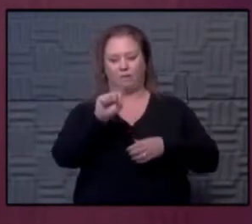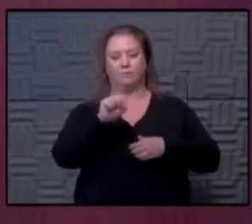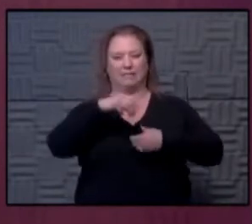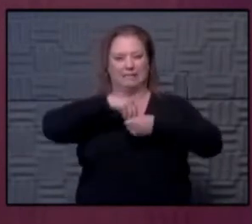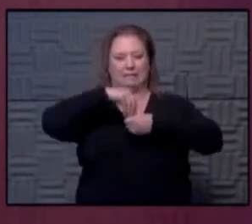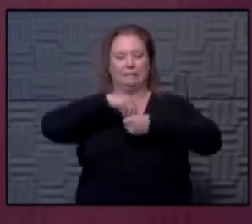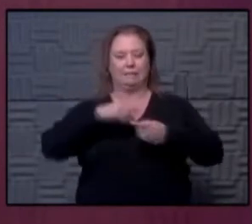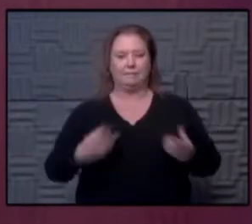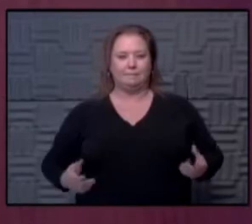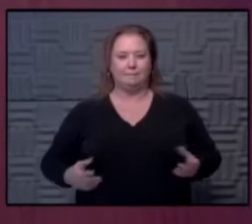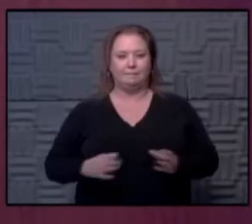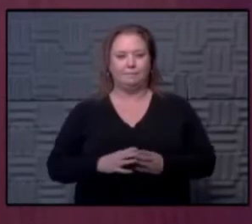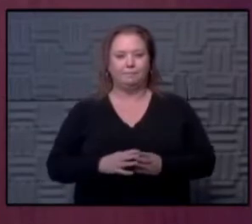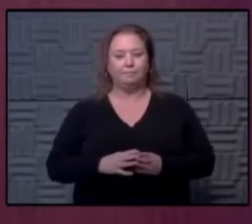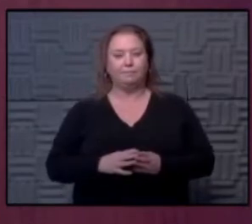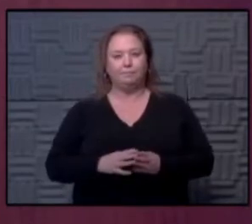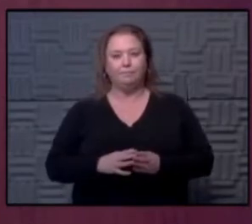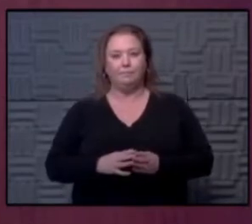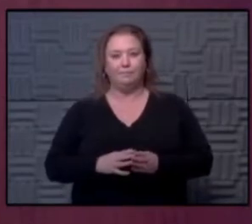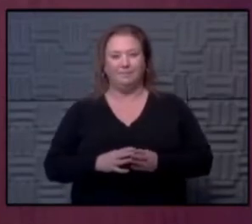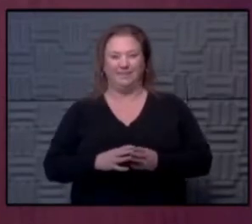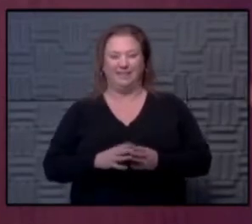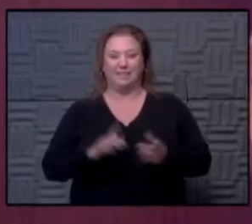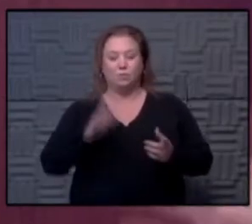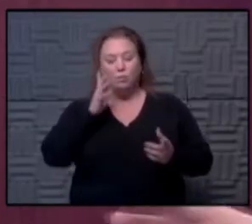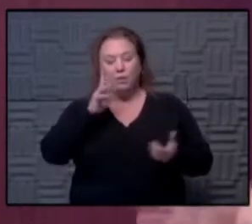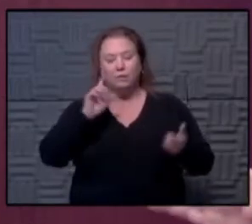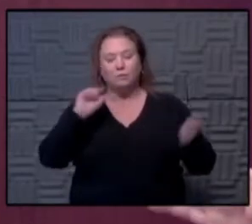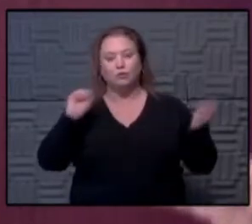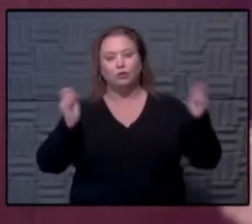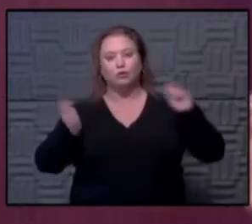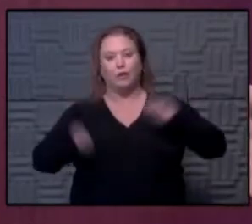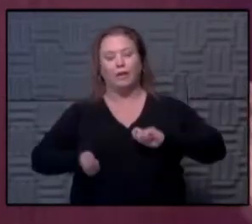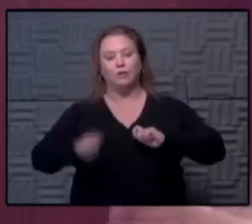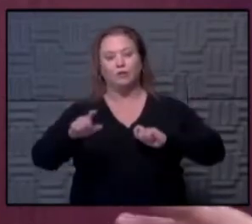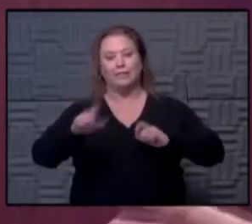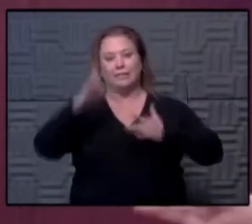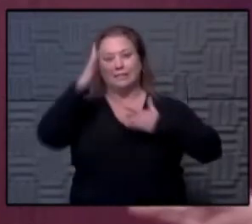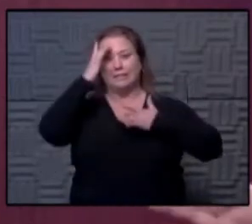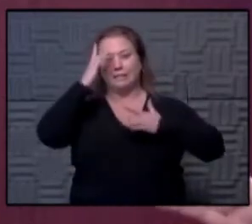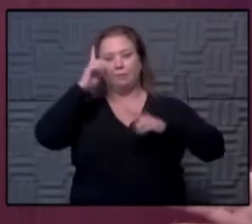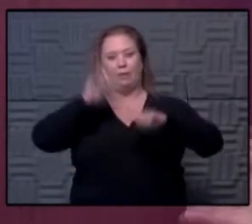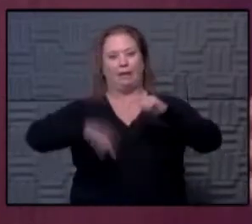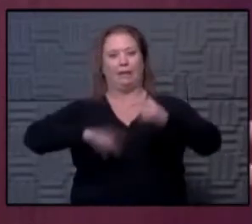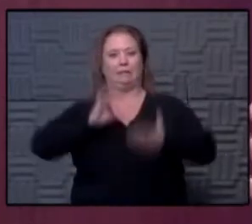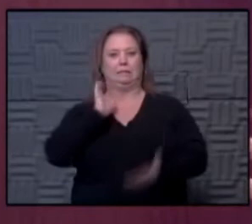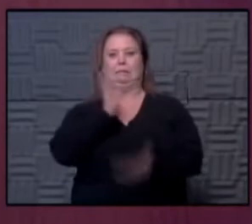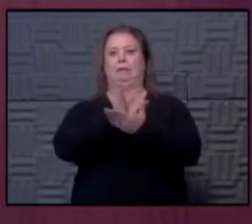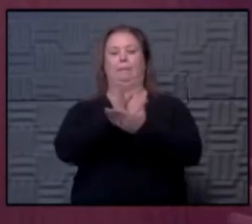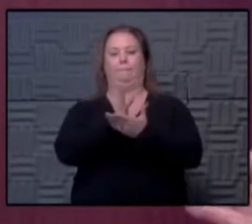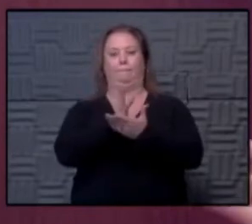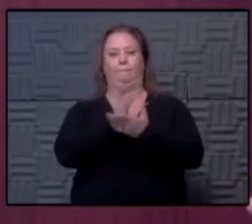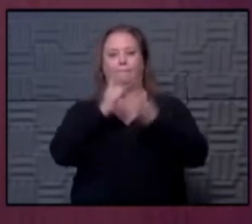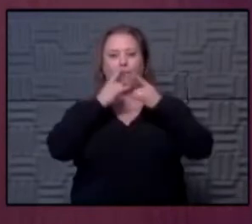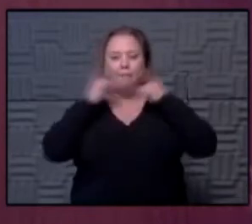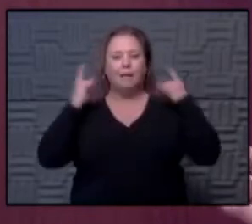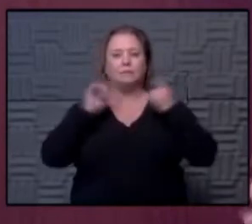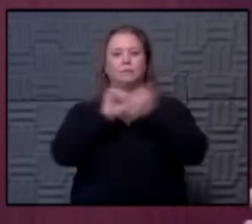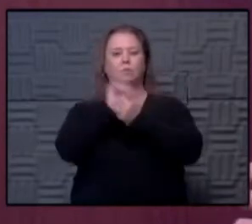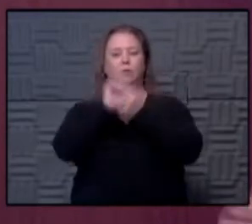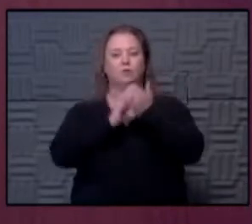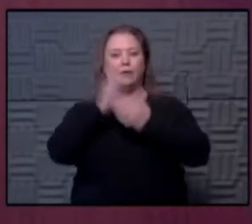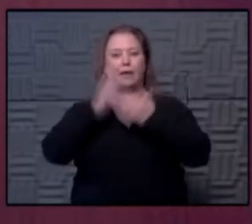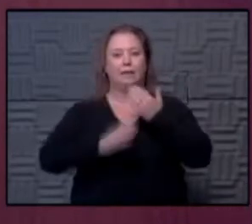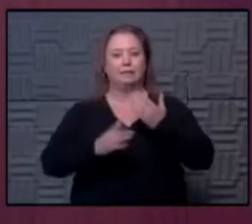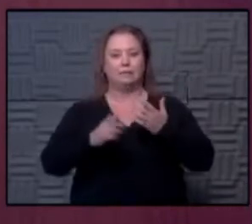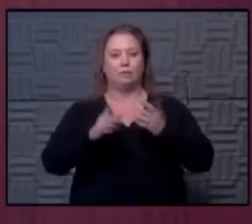indoors. So this is a game changer, but we can't quickly stop our behaviors. And if you walk away